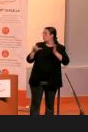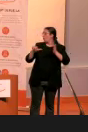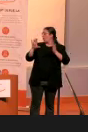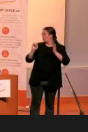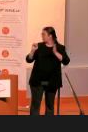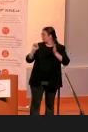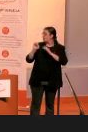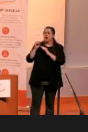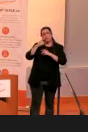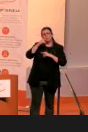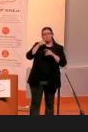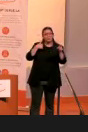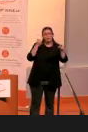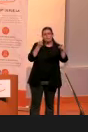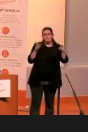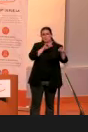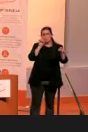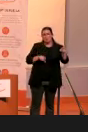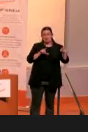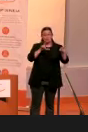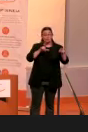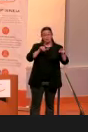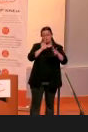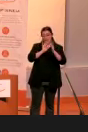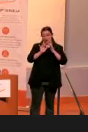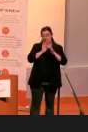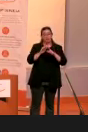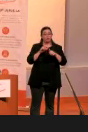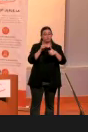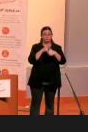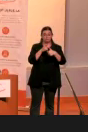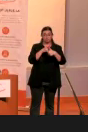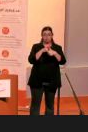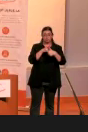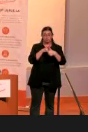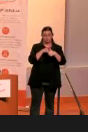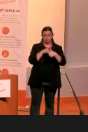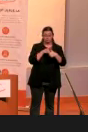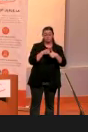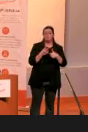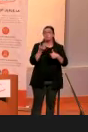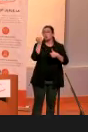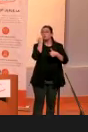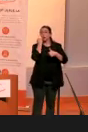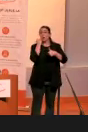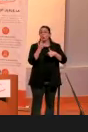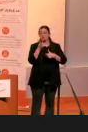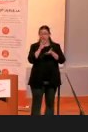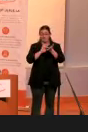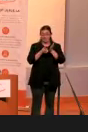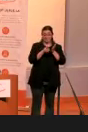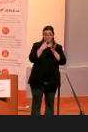There are a couple of questions that are live streamed. One is it safe to be on both a biologic and